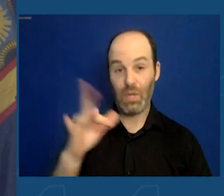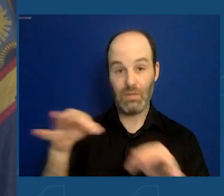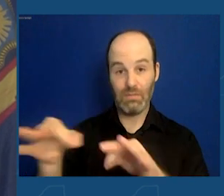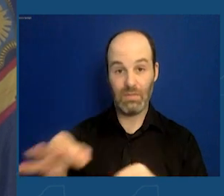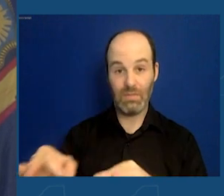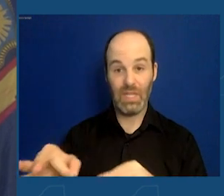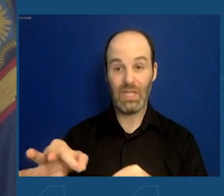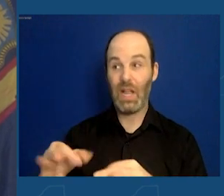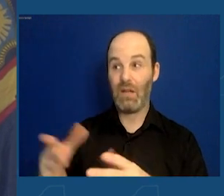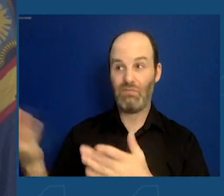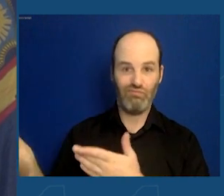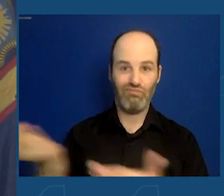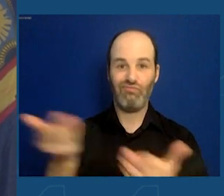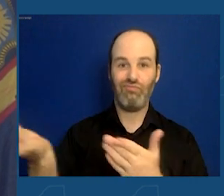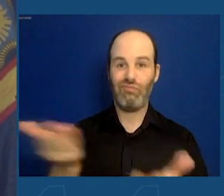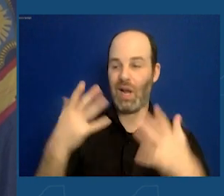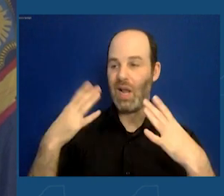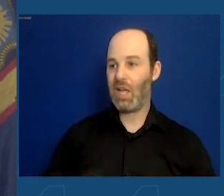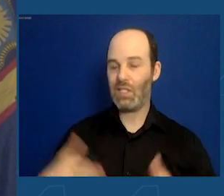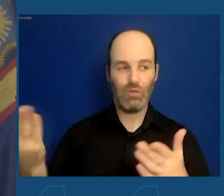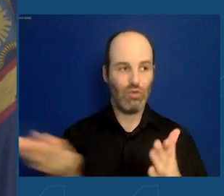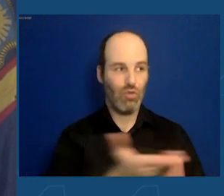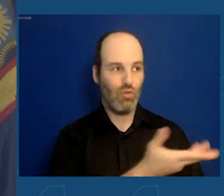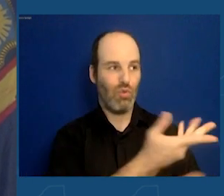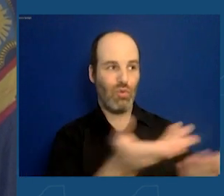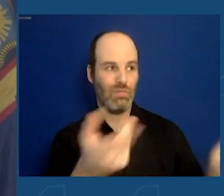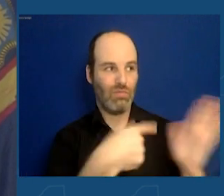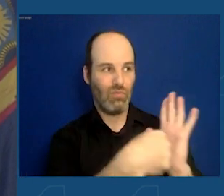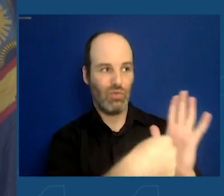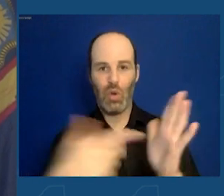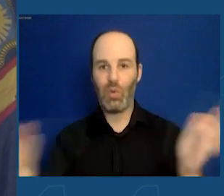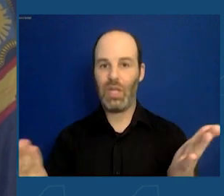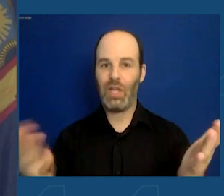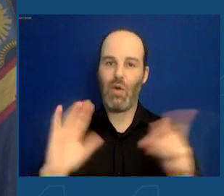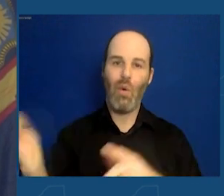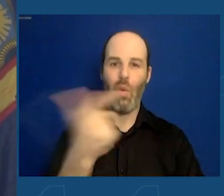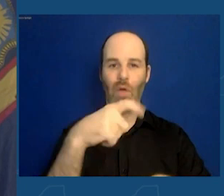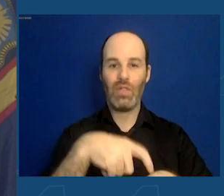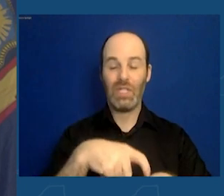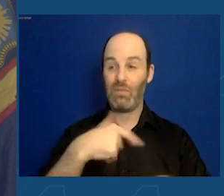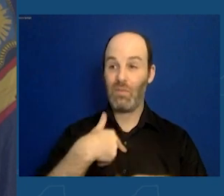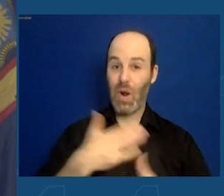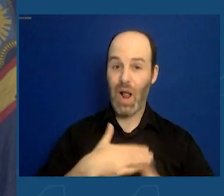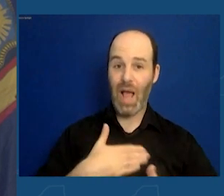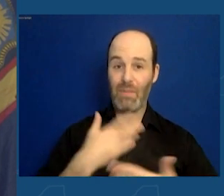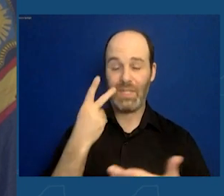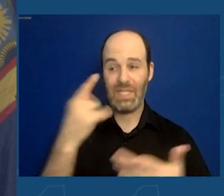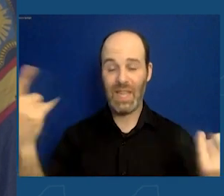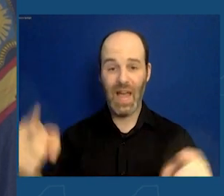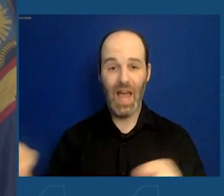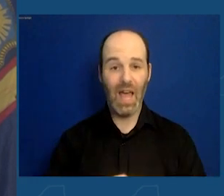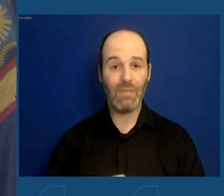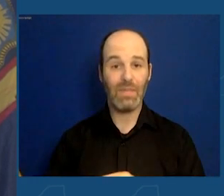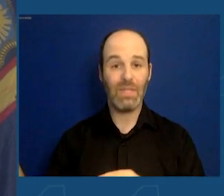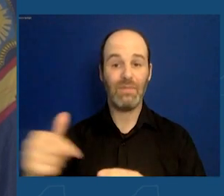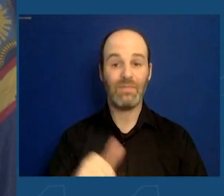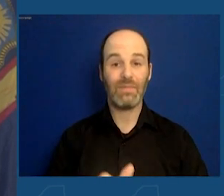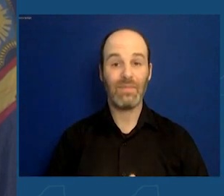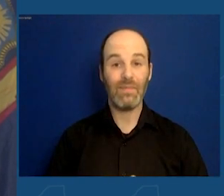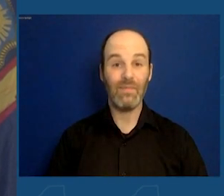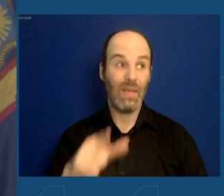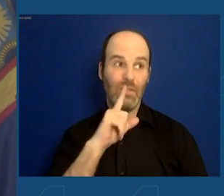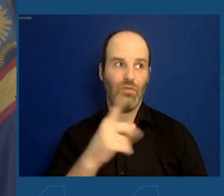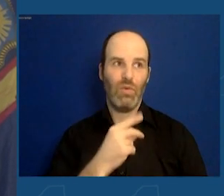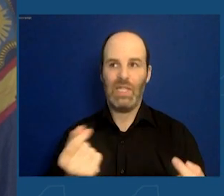customers through here all the time. So we're pleased to see all of that happening. And I think that's remarkable that it's happened in a relatively short period of